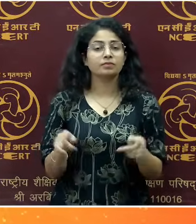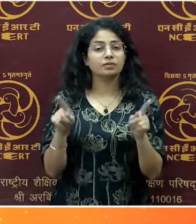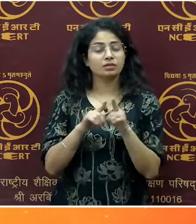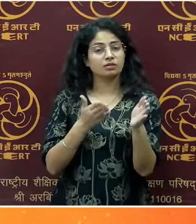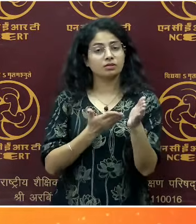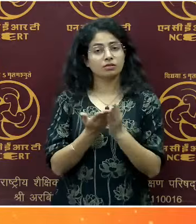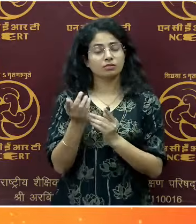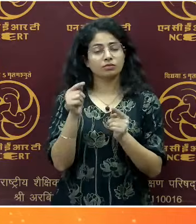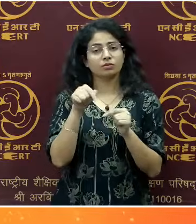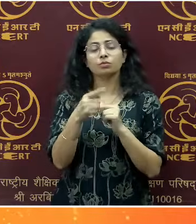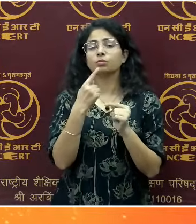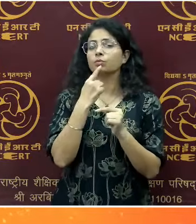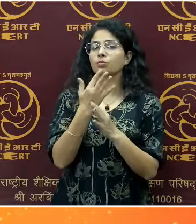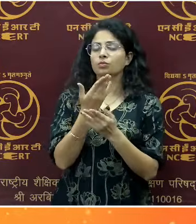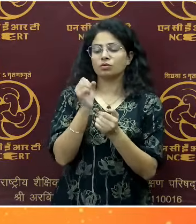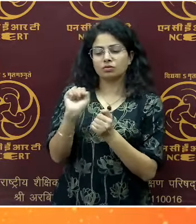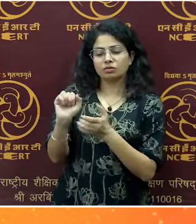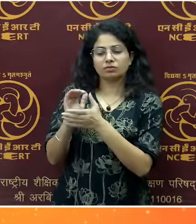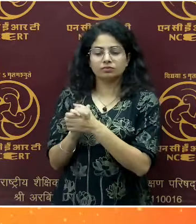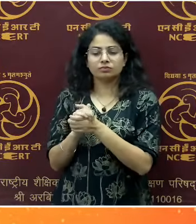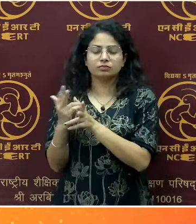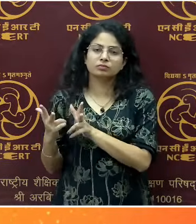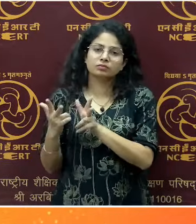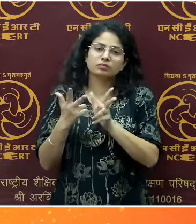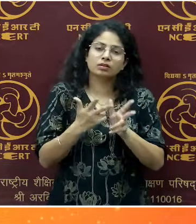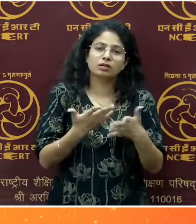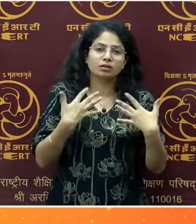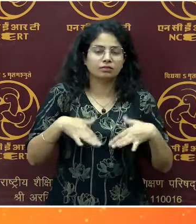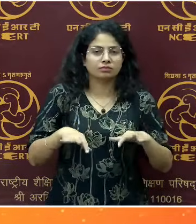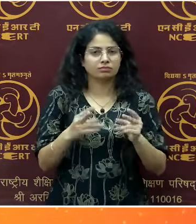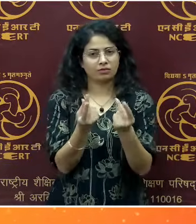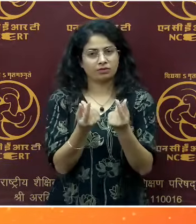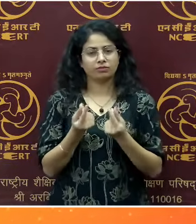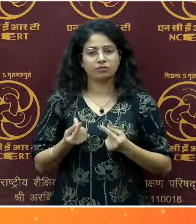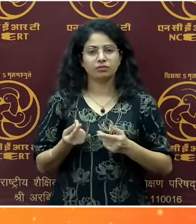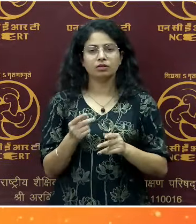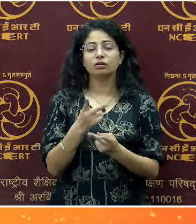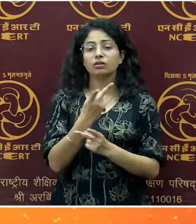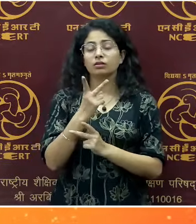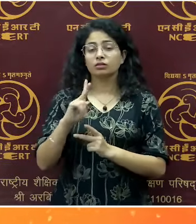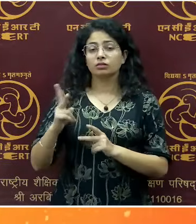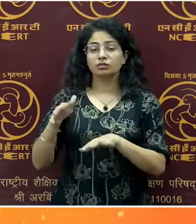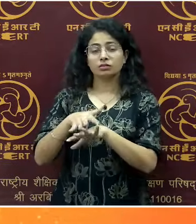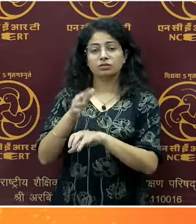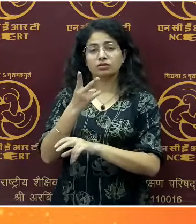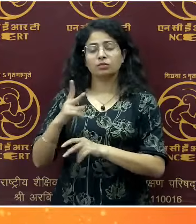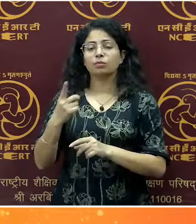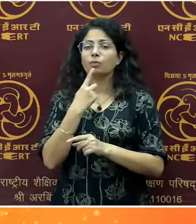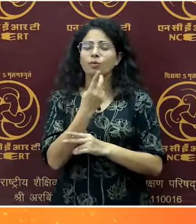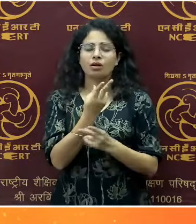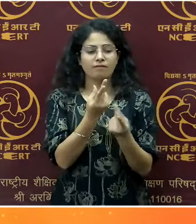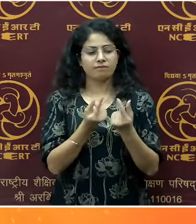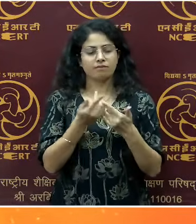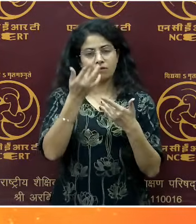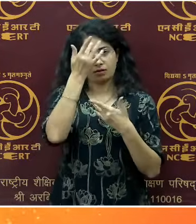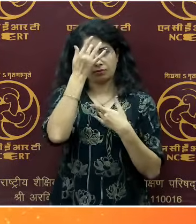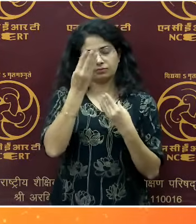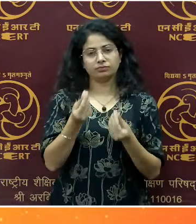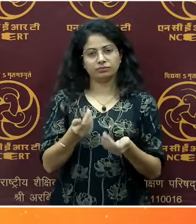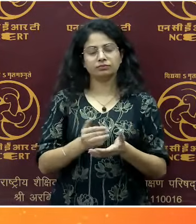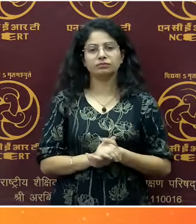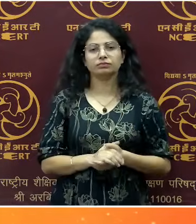he was also wished by his friends that get well soon, and all the animals wished him a speedy recovery and